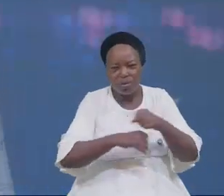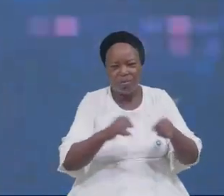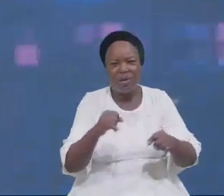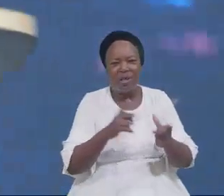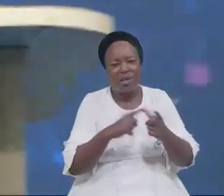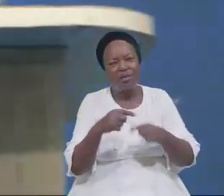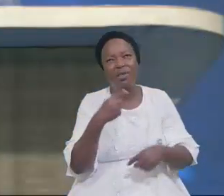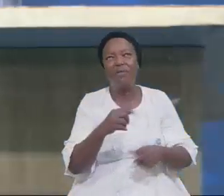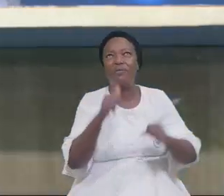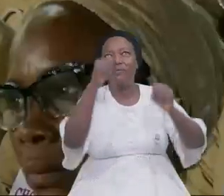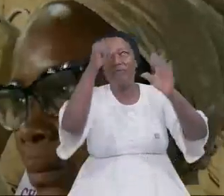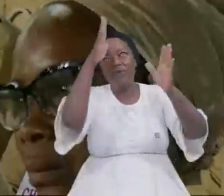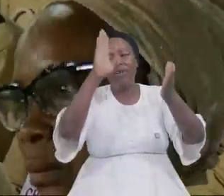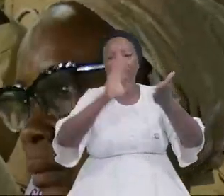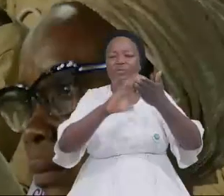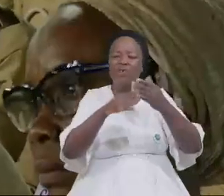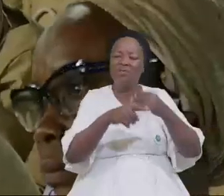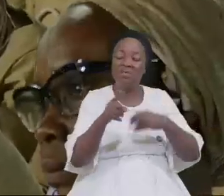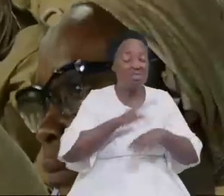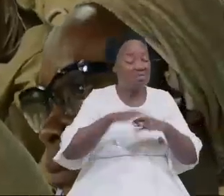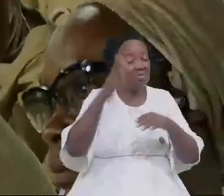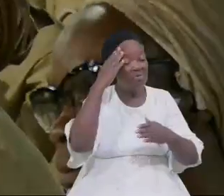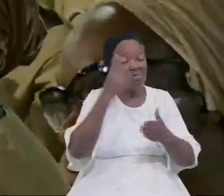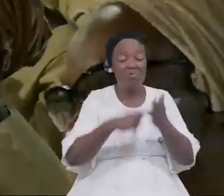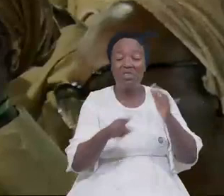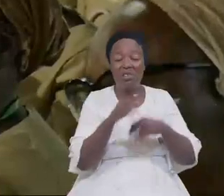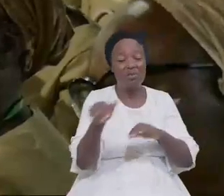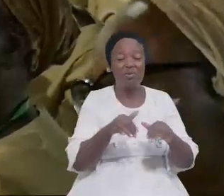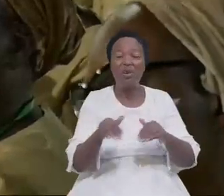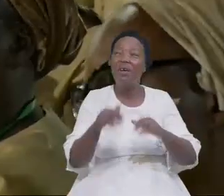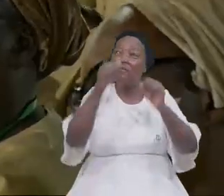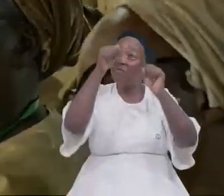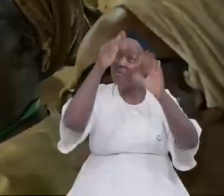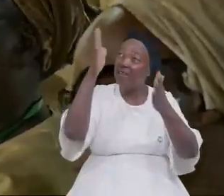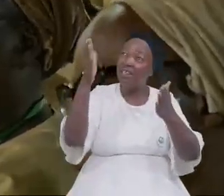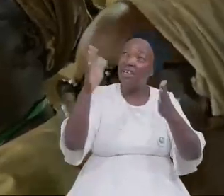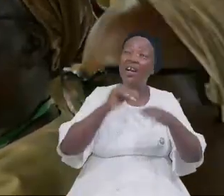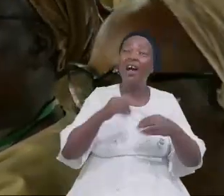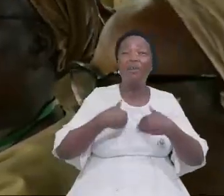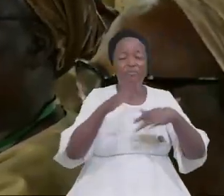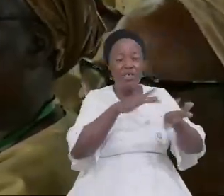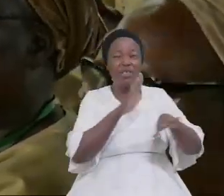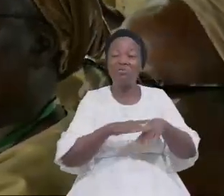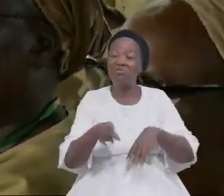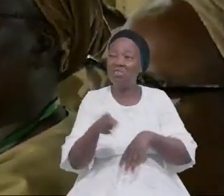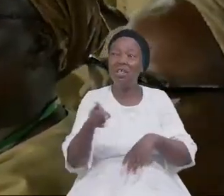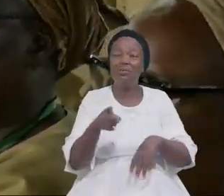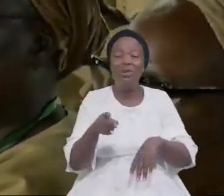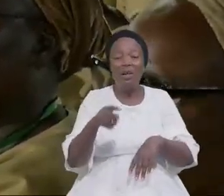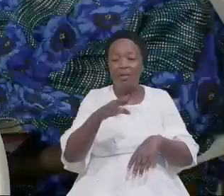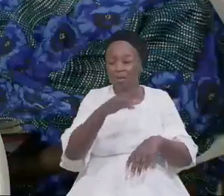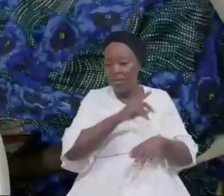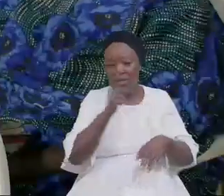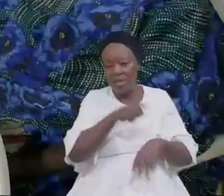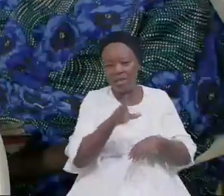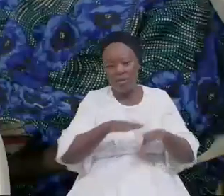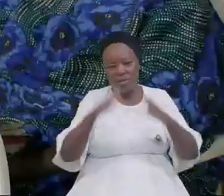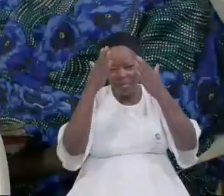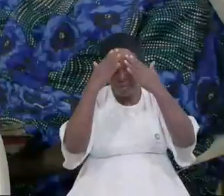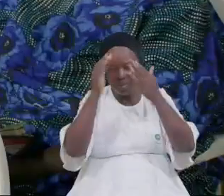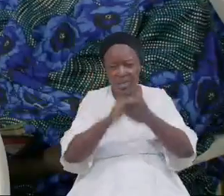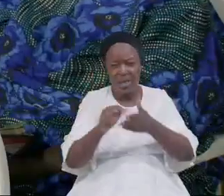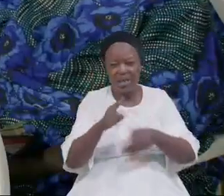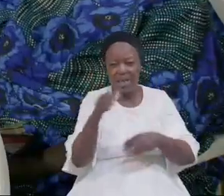Father, forgive them. They don't know what they do. Father, have mercy on them. They don't know that they are